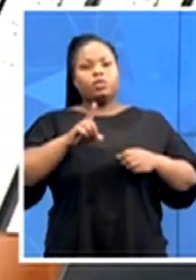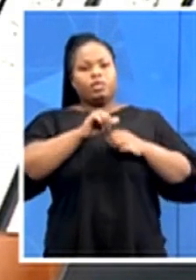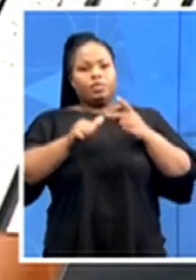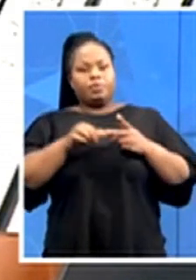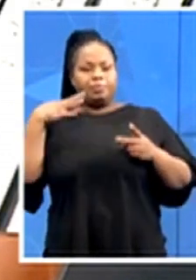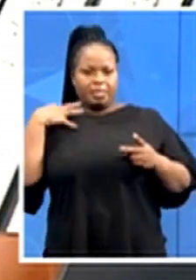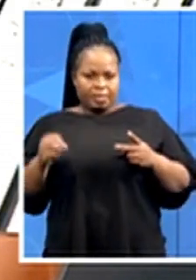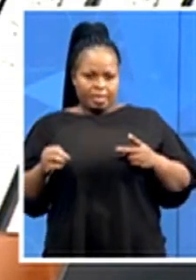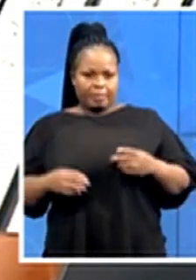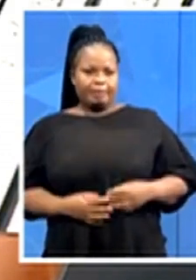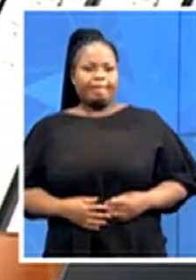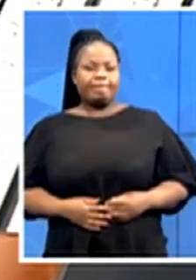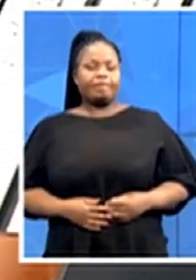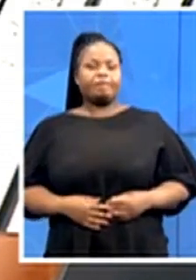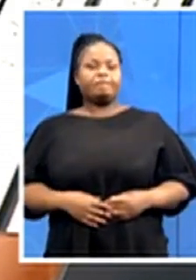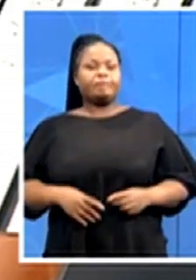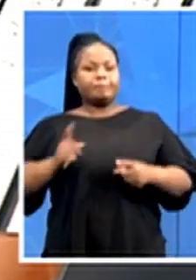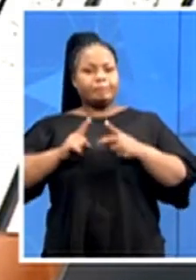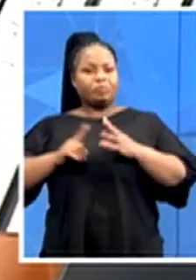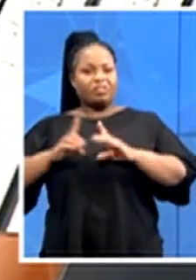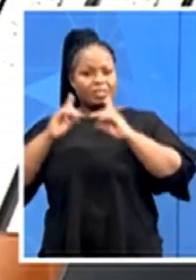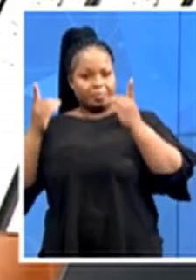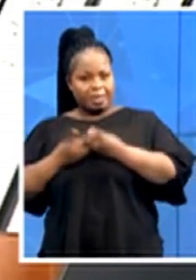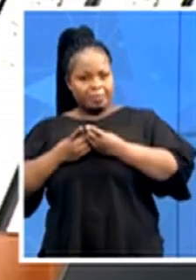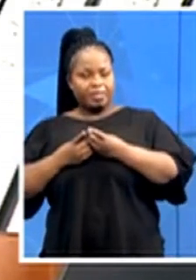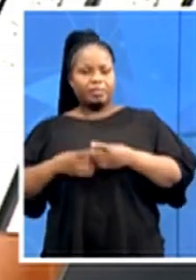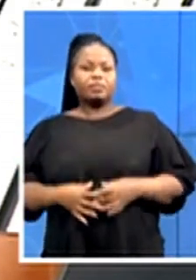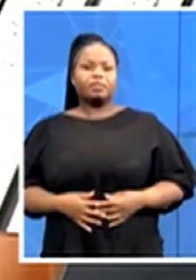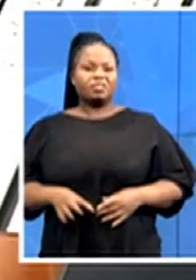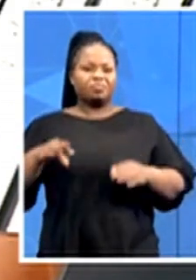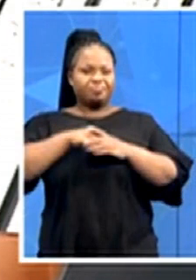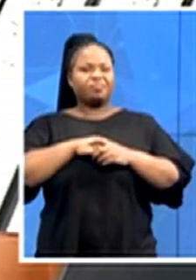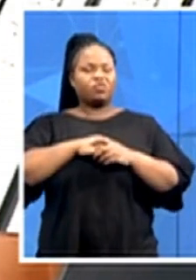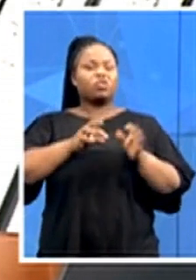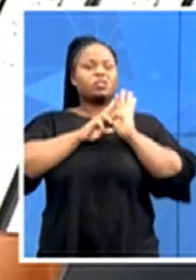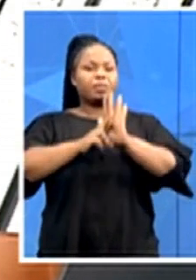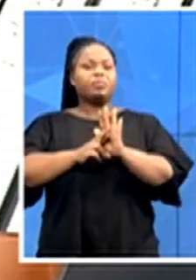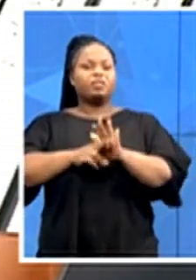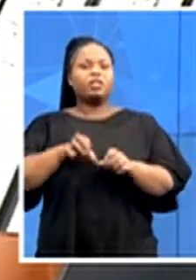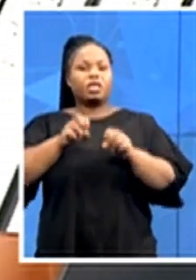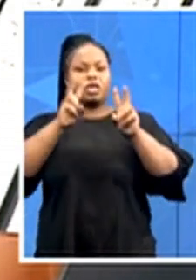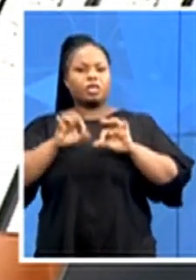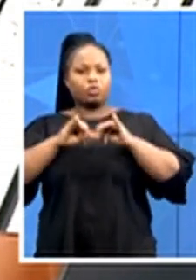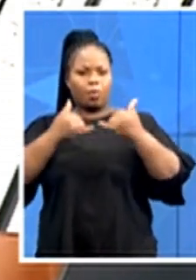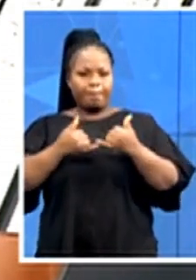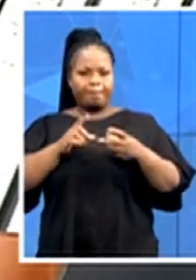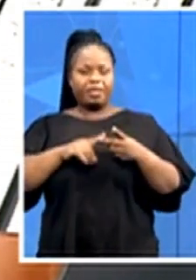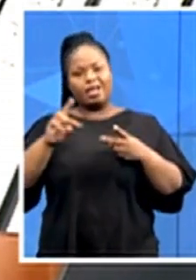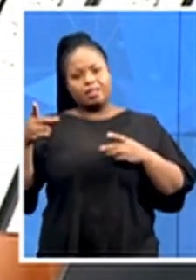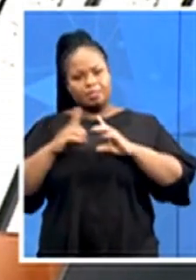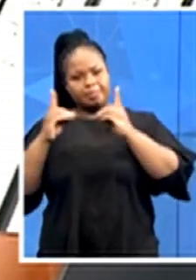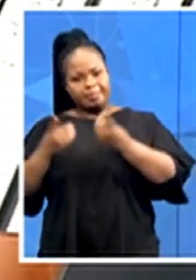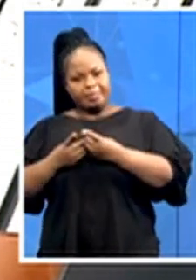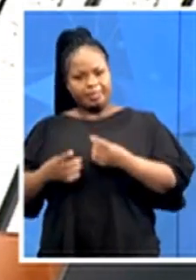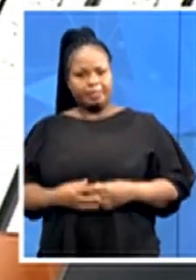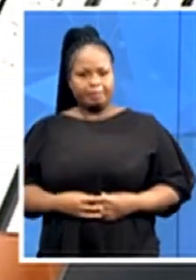relevant departments and comprise representatives of ESCOM and relevant departments. I was not a